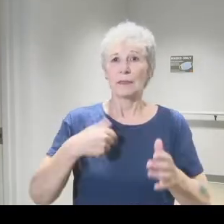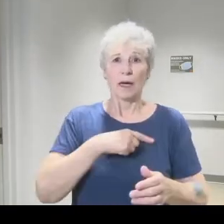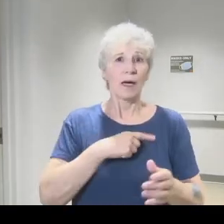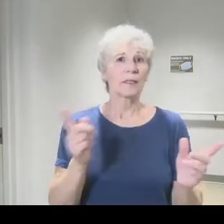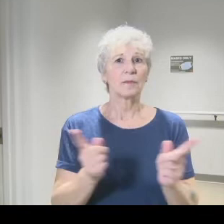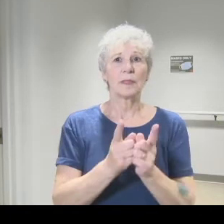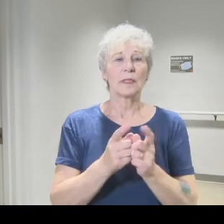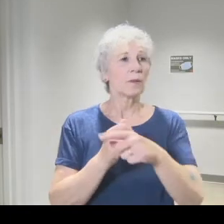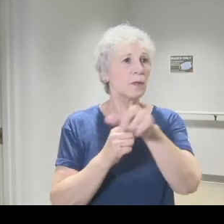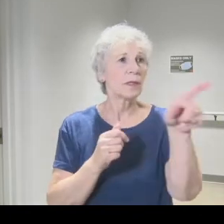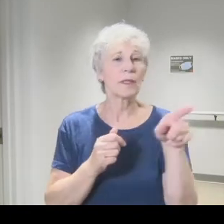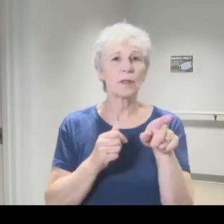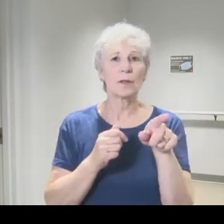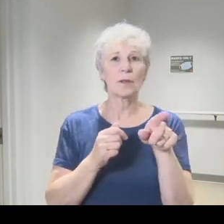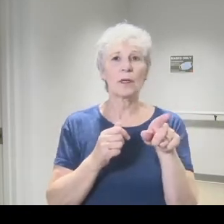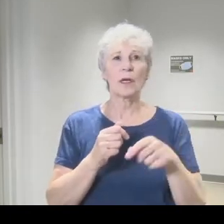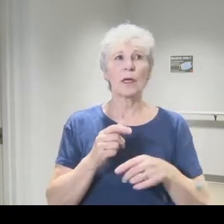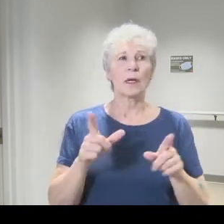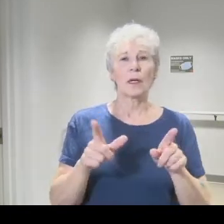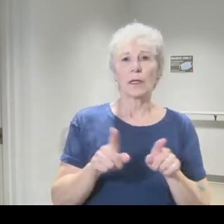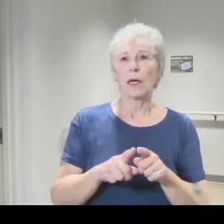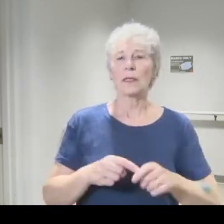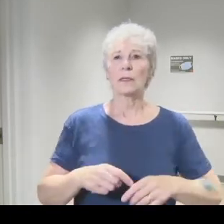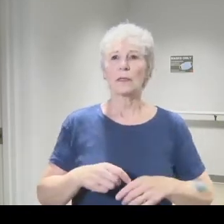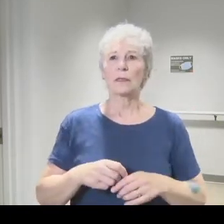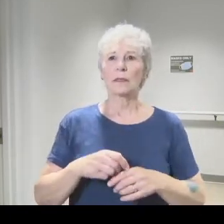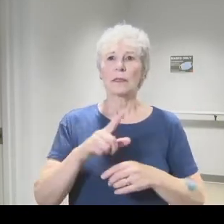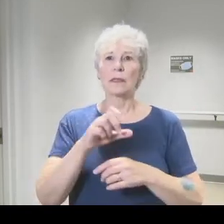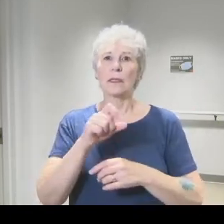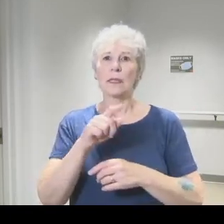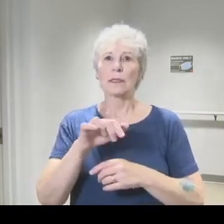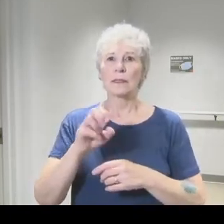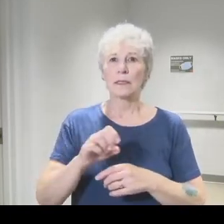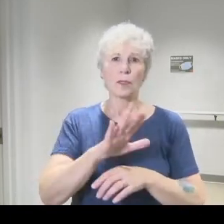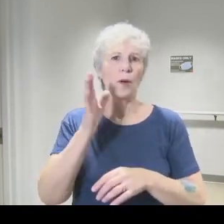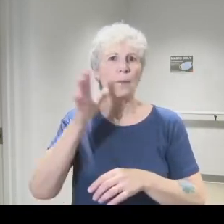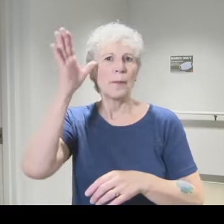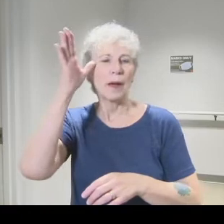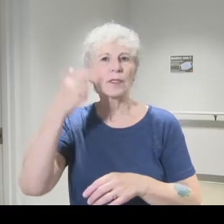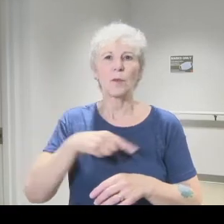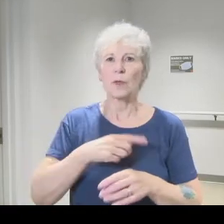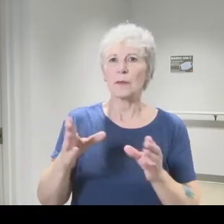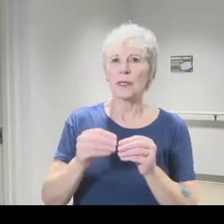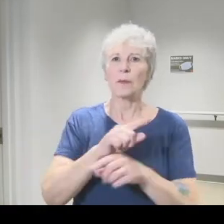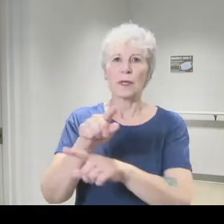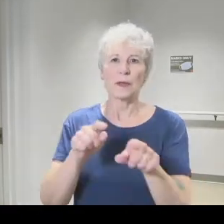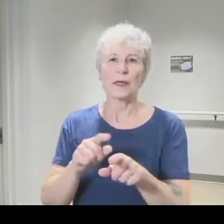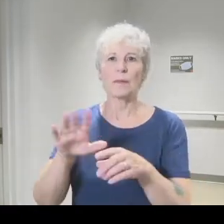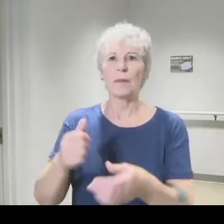too, like Leslie and I meet with Kevin and Kathy to help support you in that via